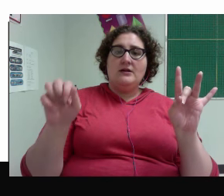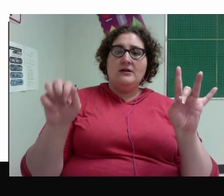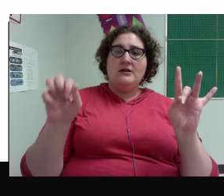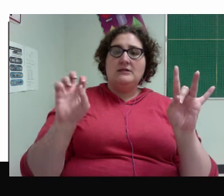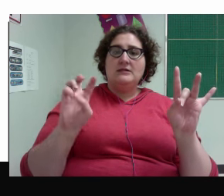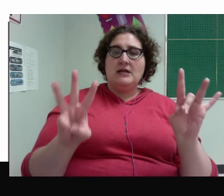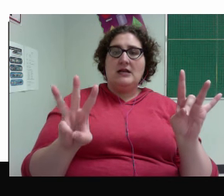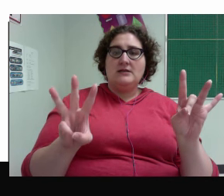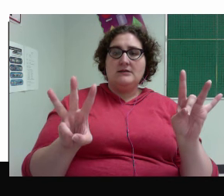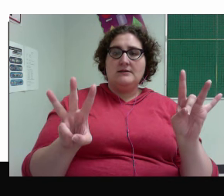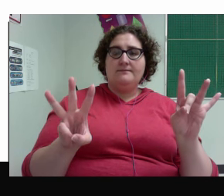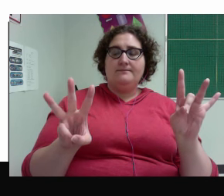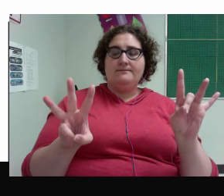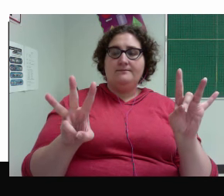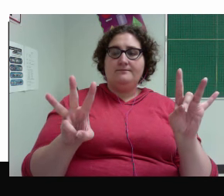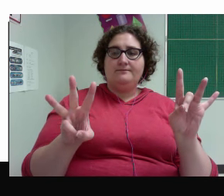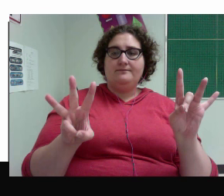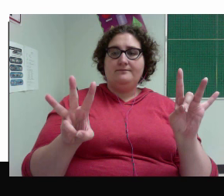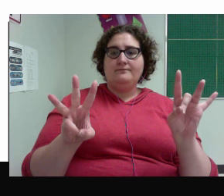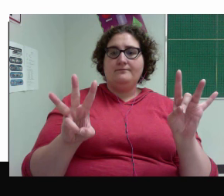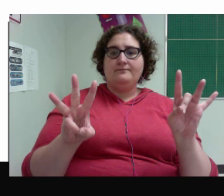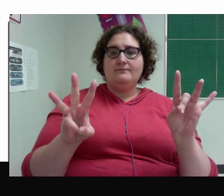and angle 6.